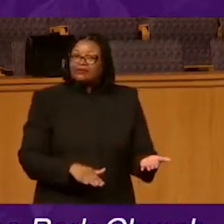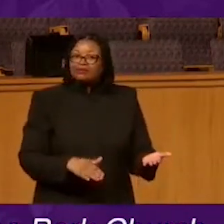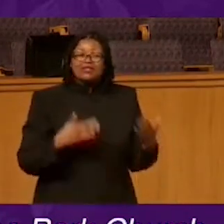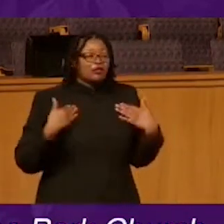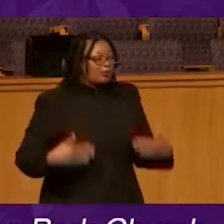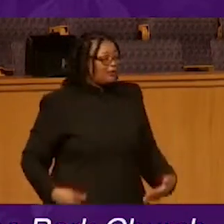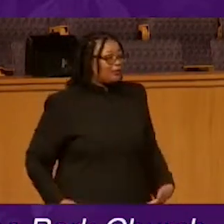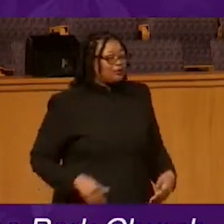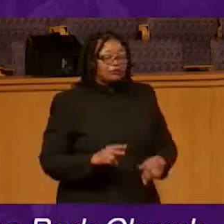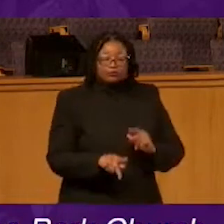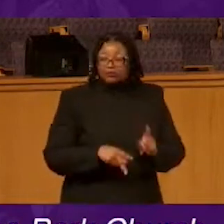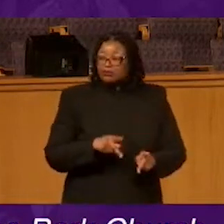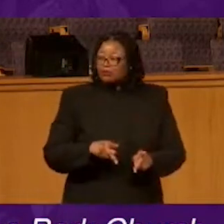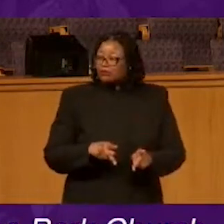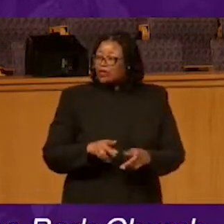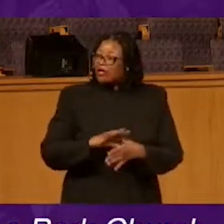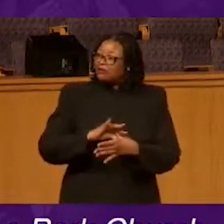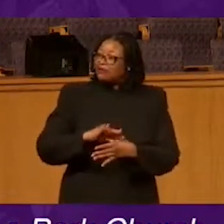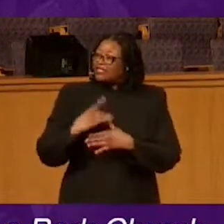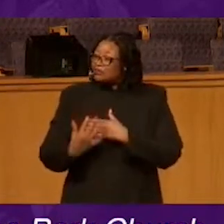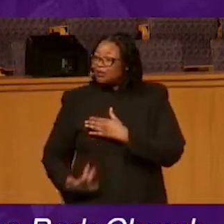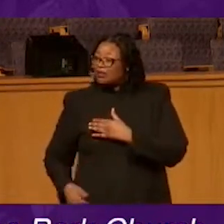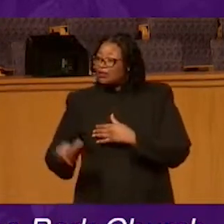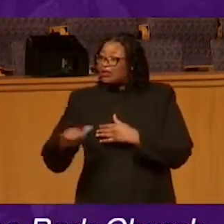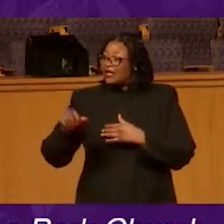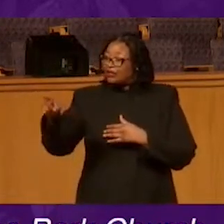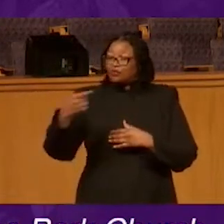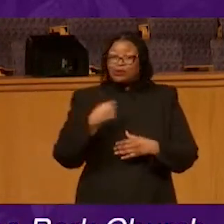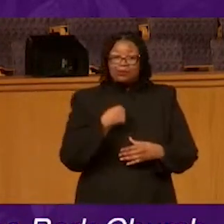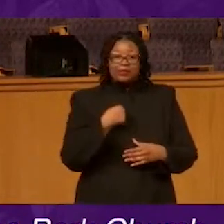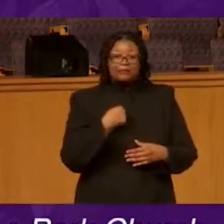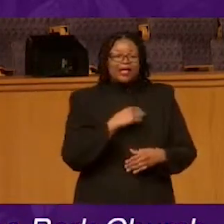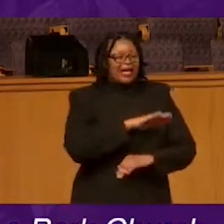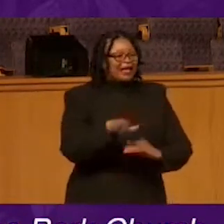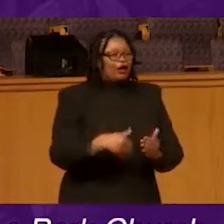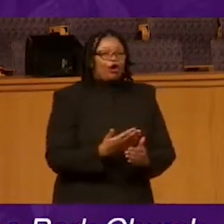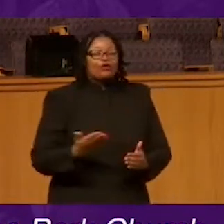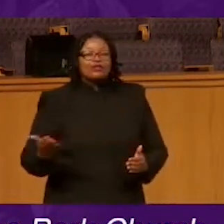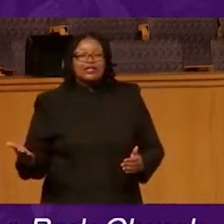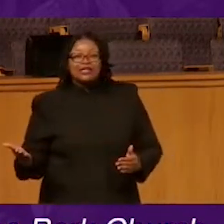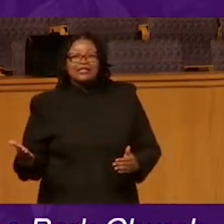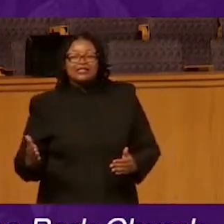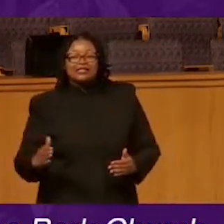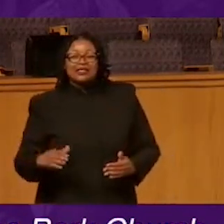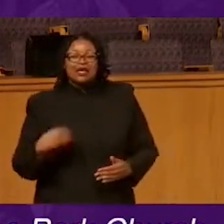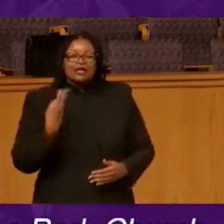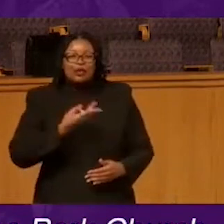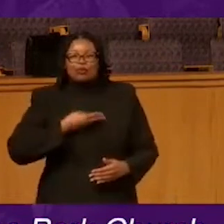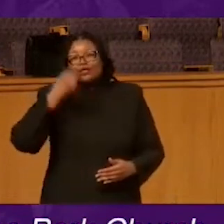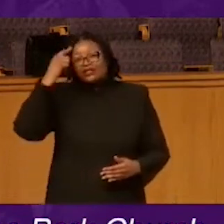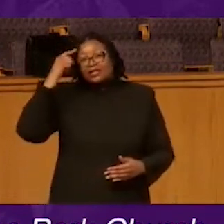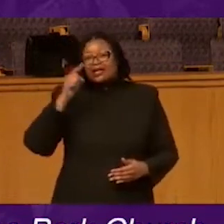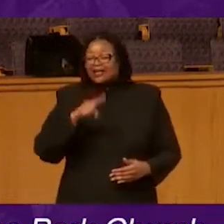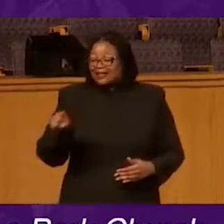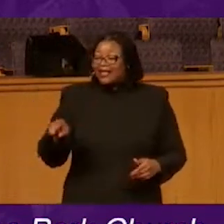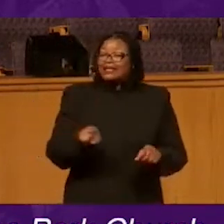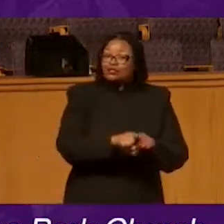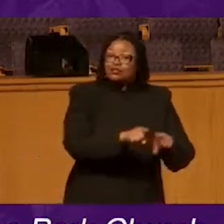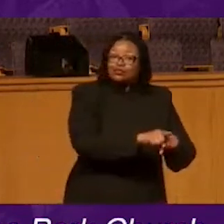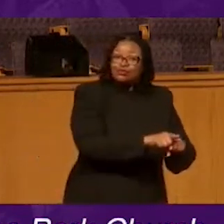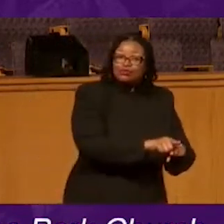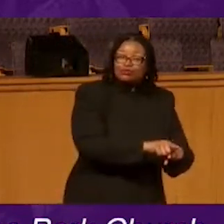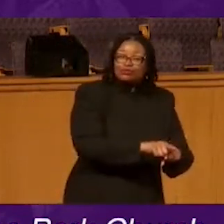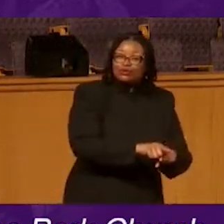beings, flesh and blood, just like you and me. And all of the things to which we are prone to think, they too